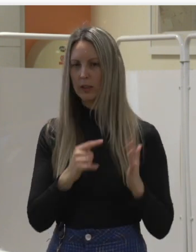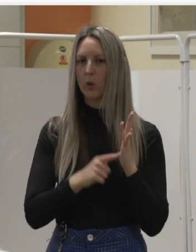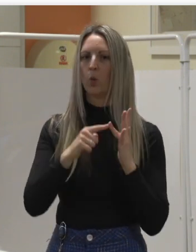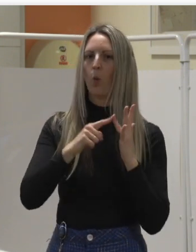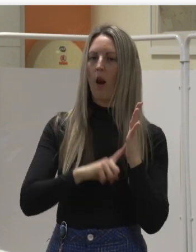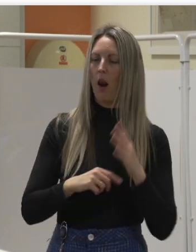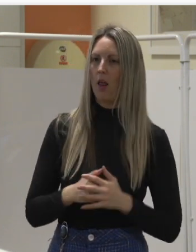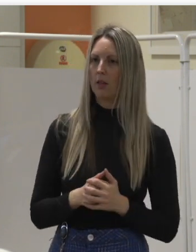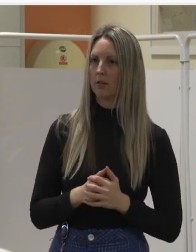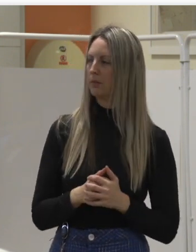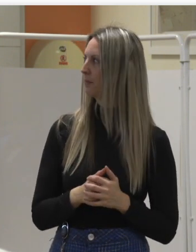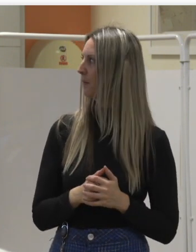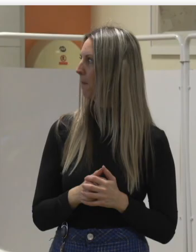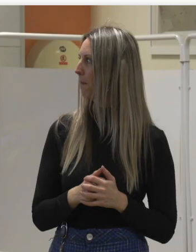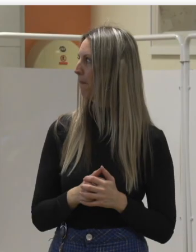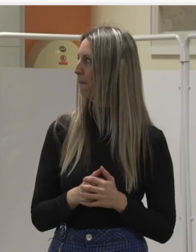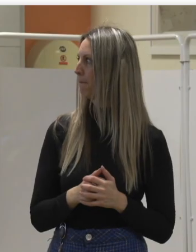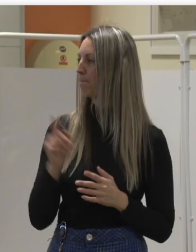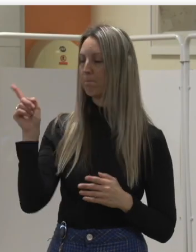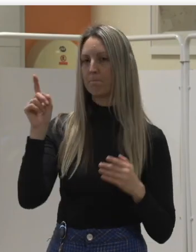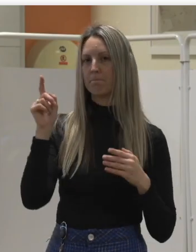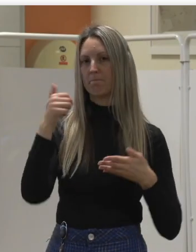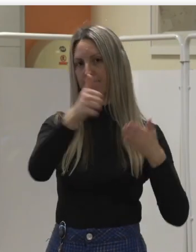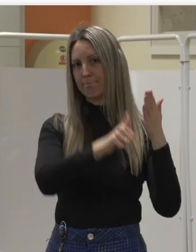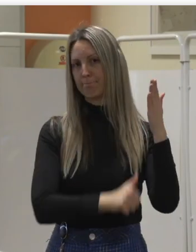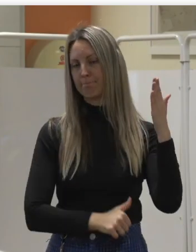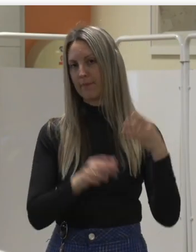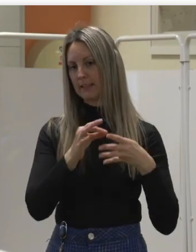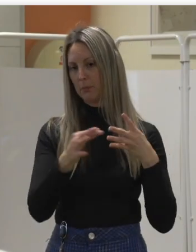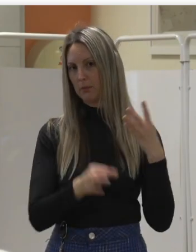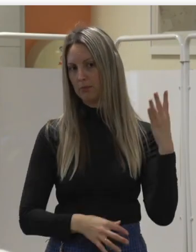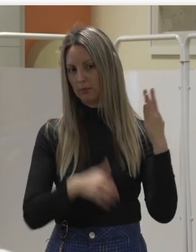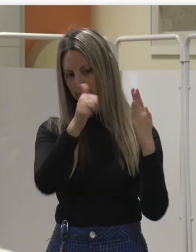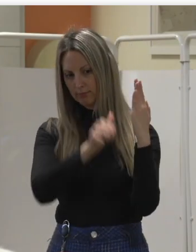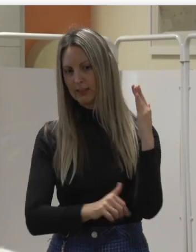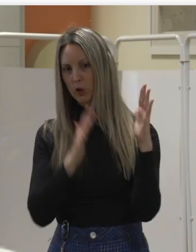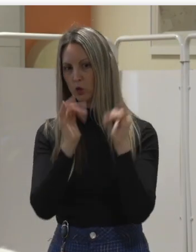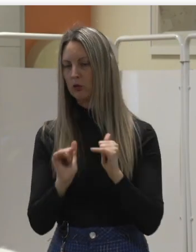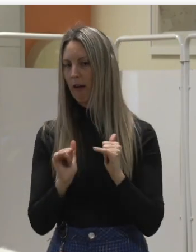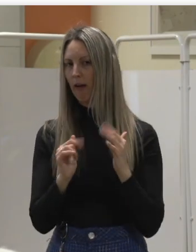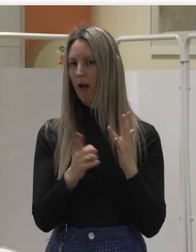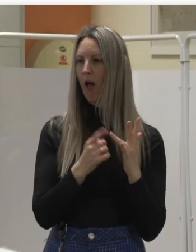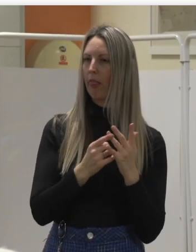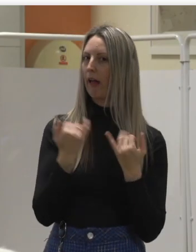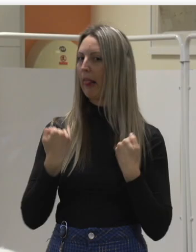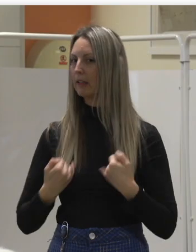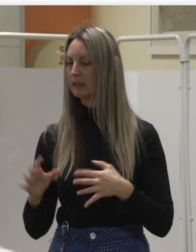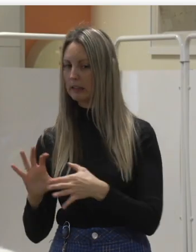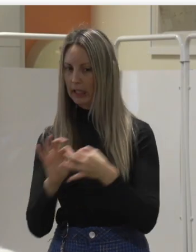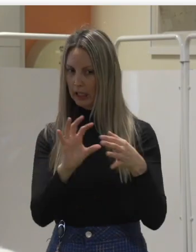symptoms which you assess and make sure that there is no other cause for these symptoms. And then if there is